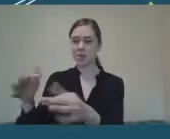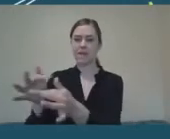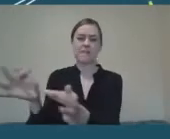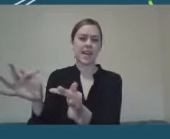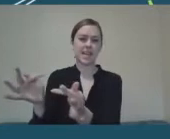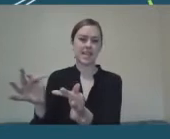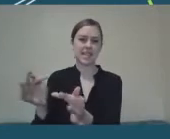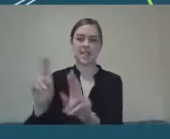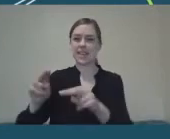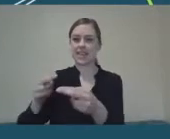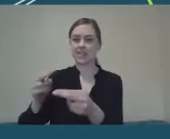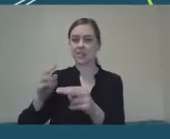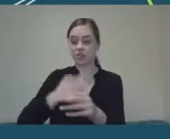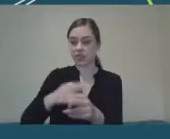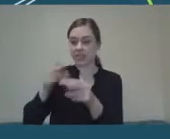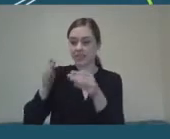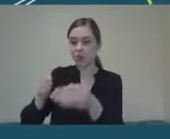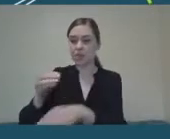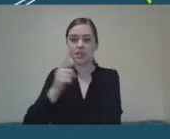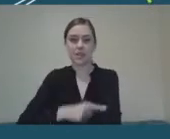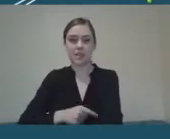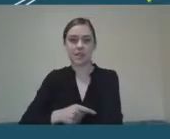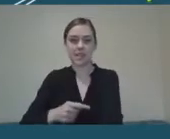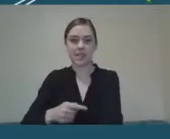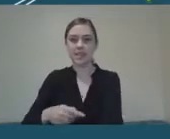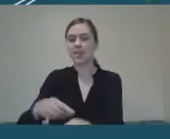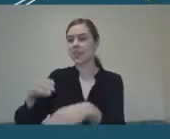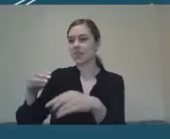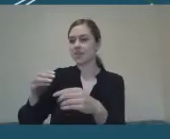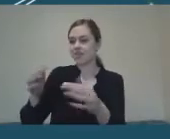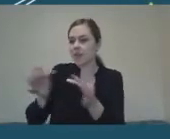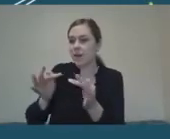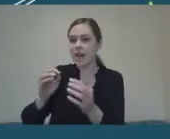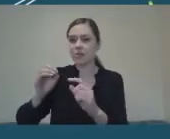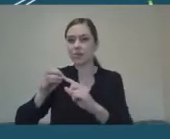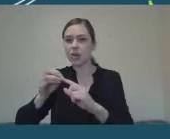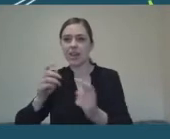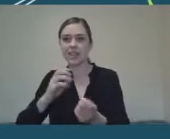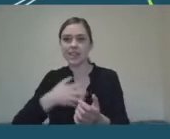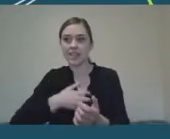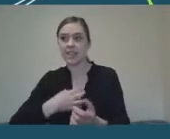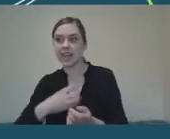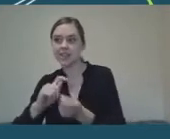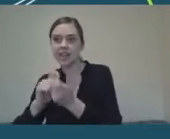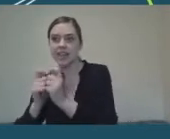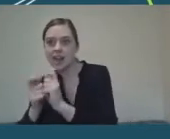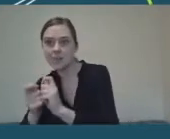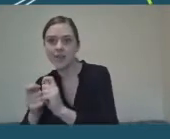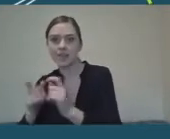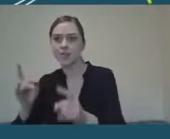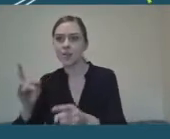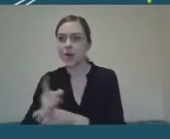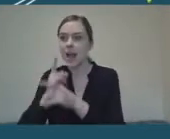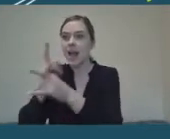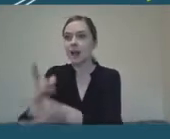beyond and who are too afraid to try and adapt their scenario to help someone grow.